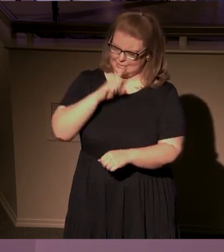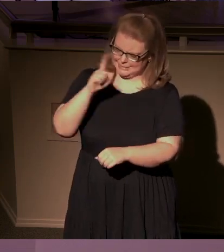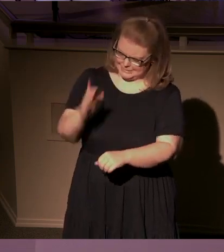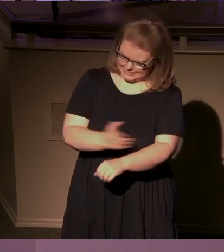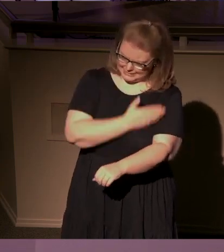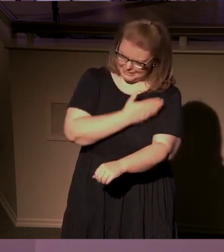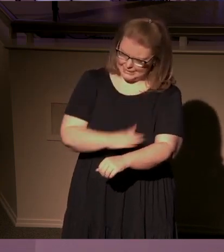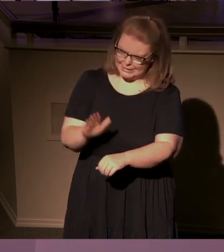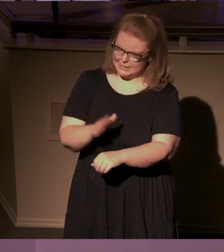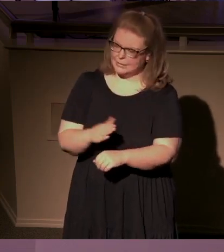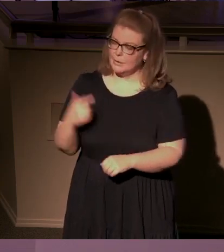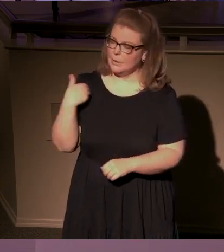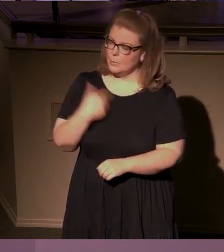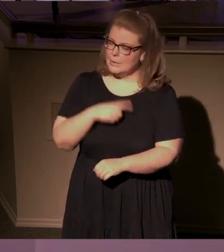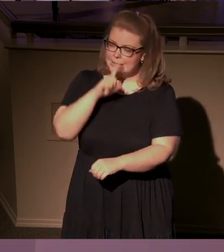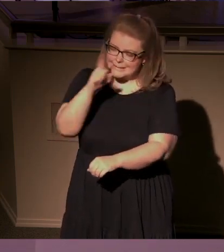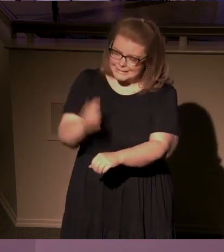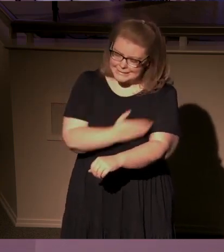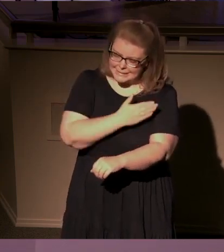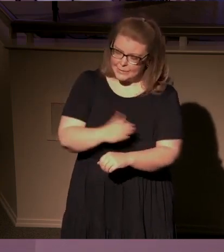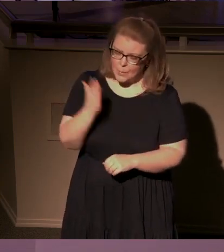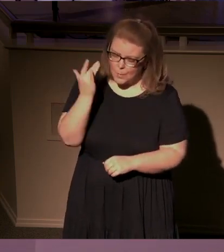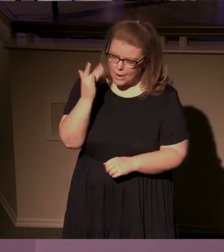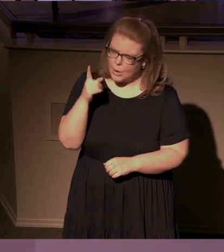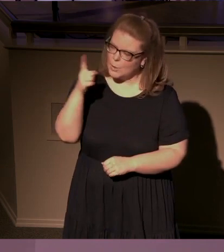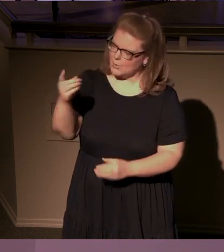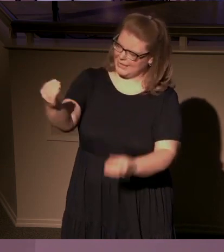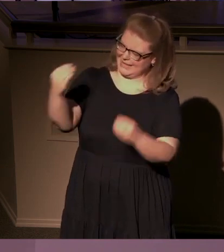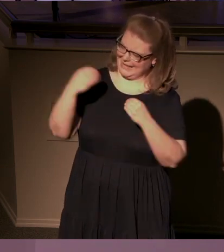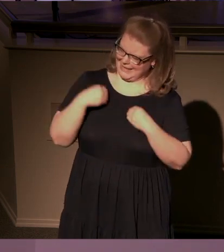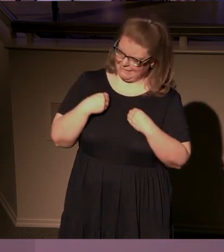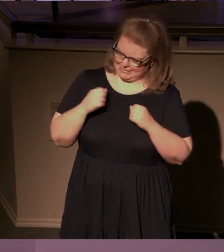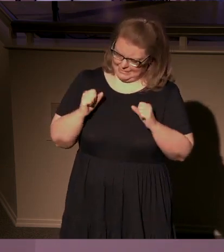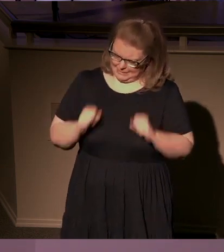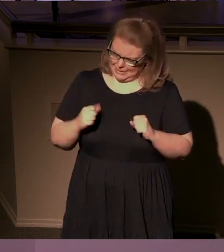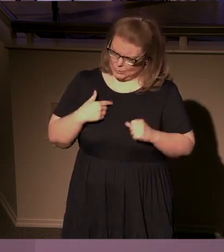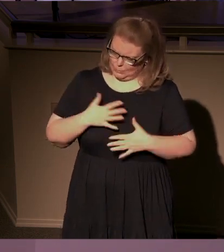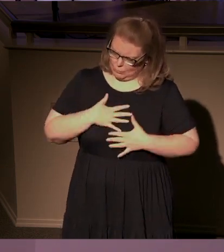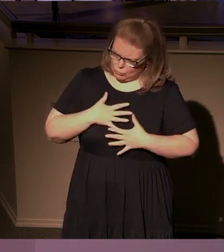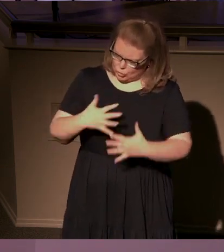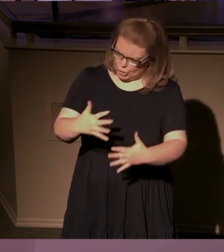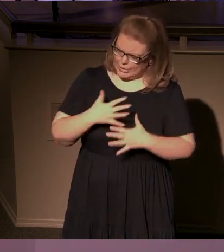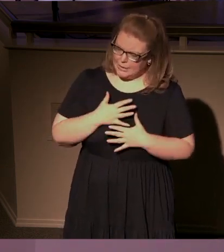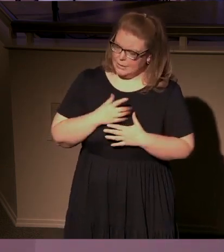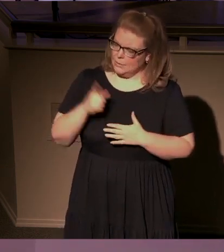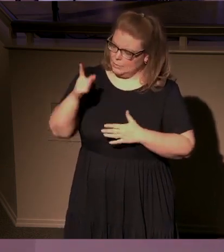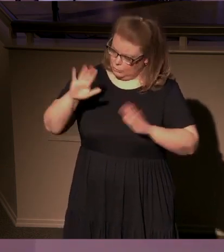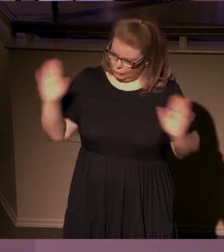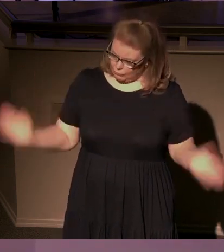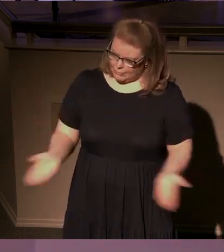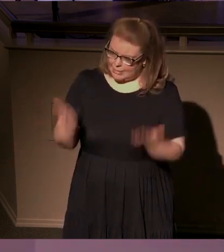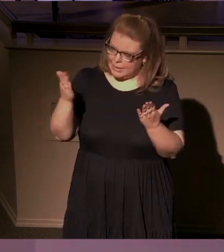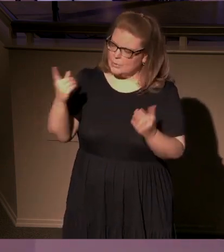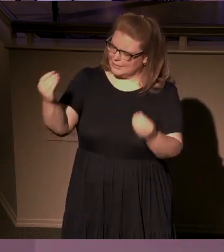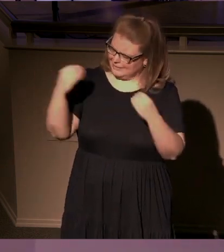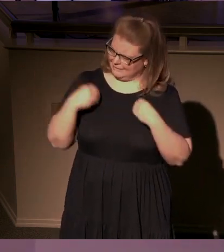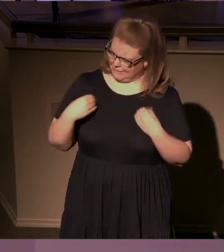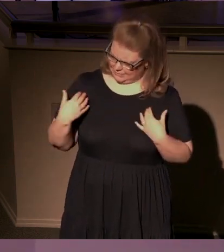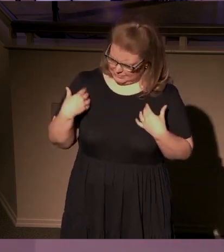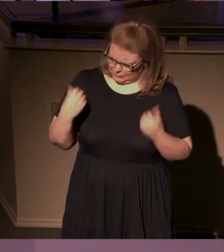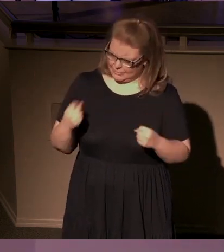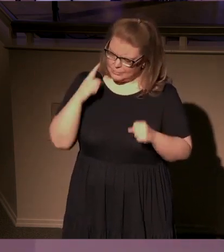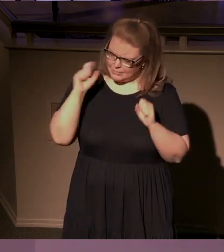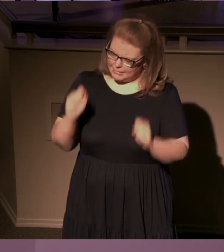we can only sing because you gave us breath in our lungs to sing. When we raise our hands, you gave us our bodies to raise our hands. When